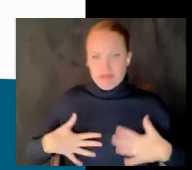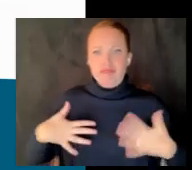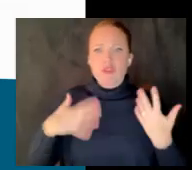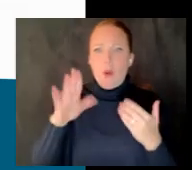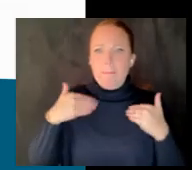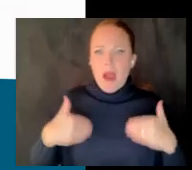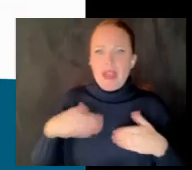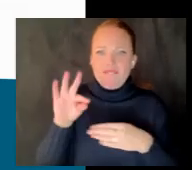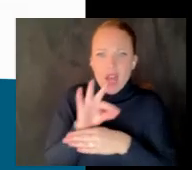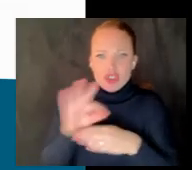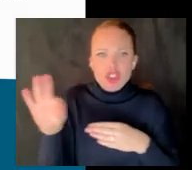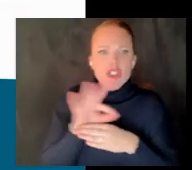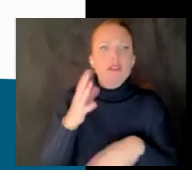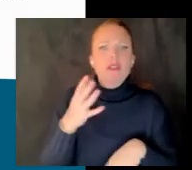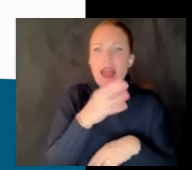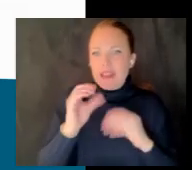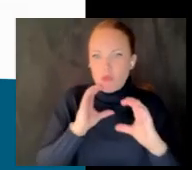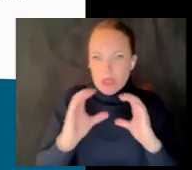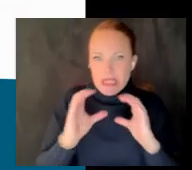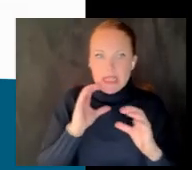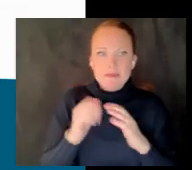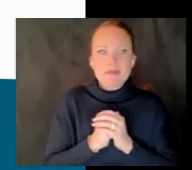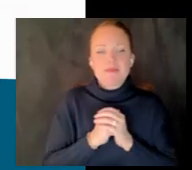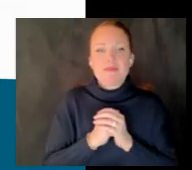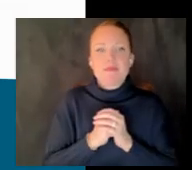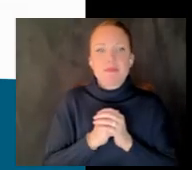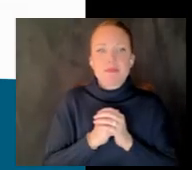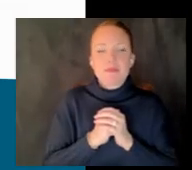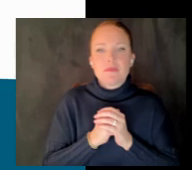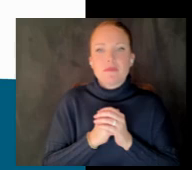bodily function, and communicating.